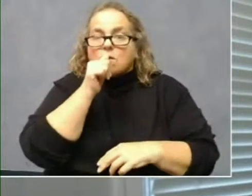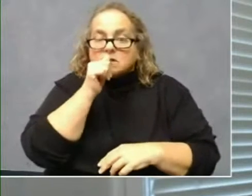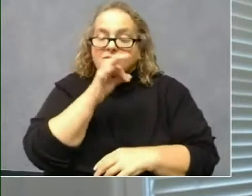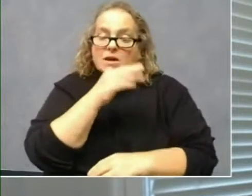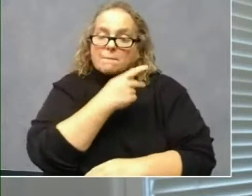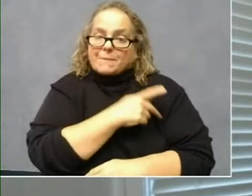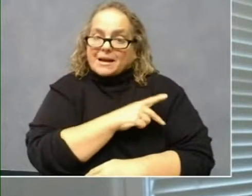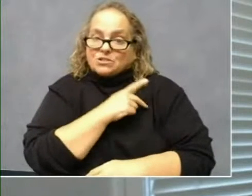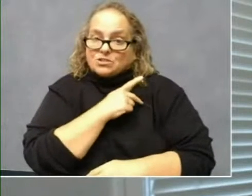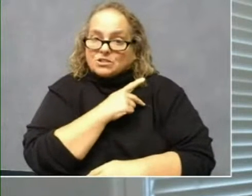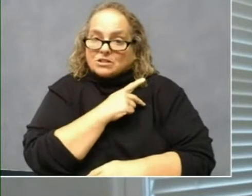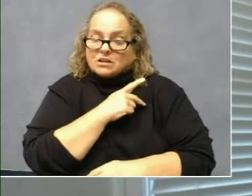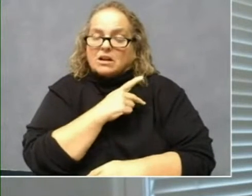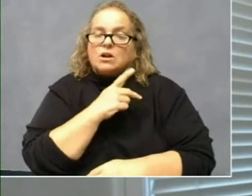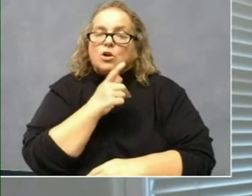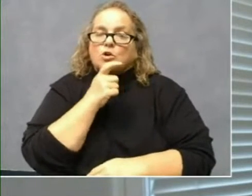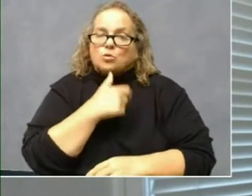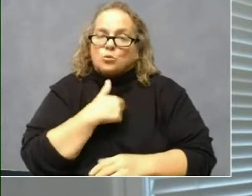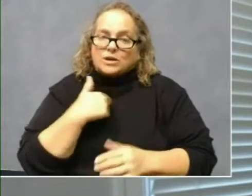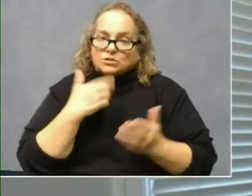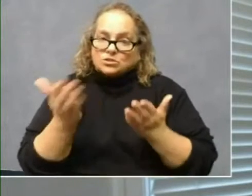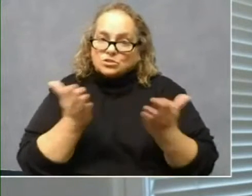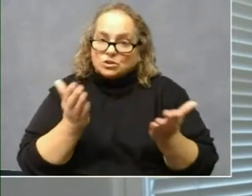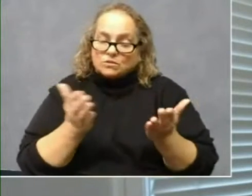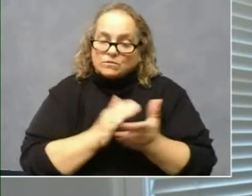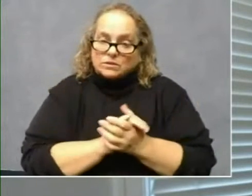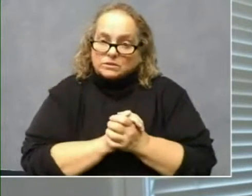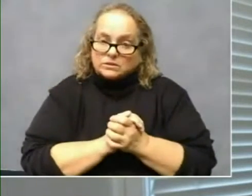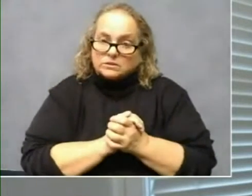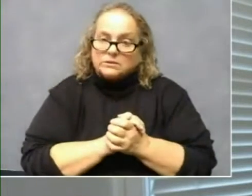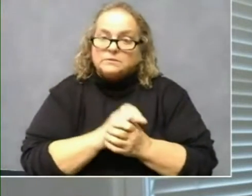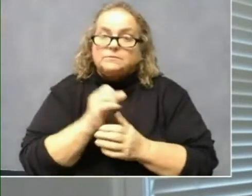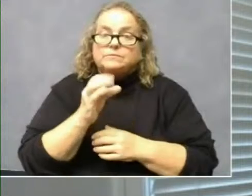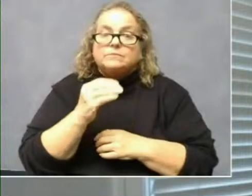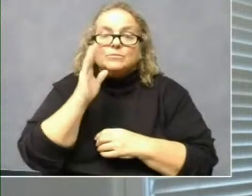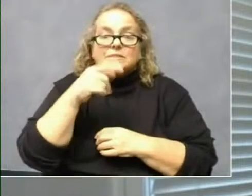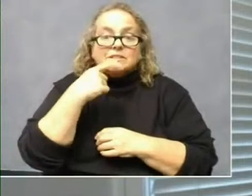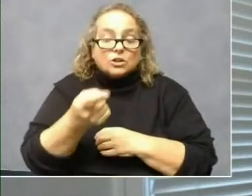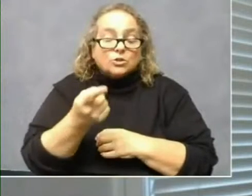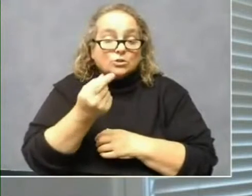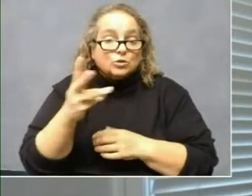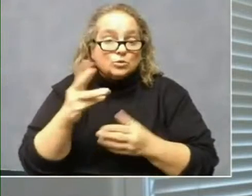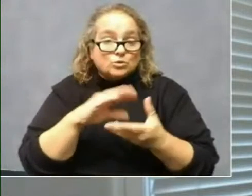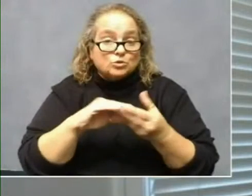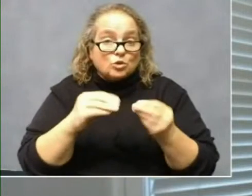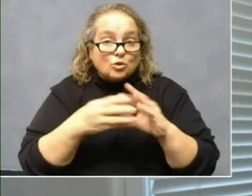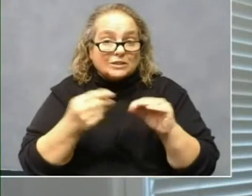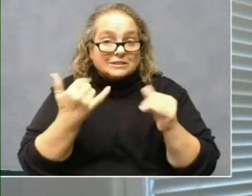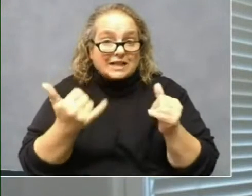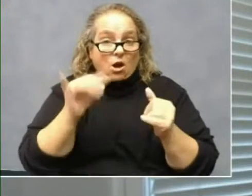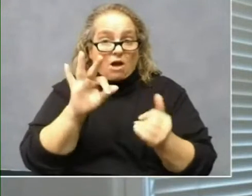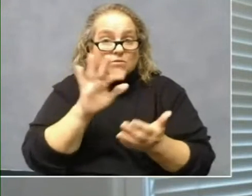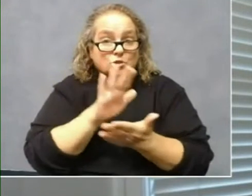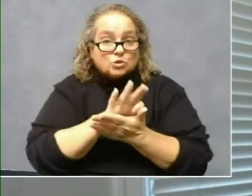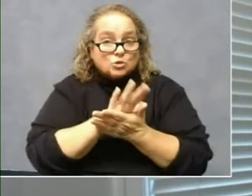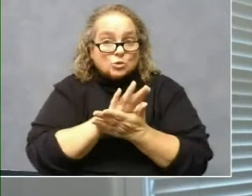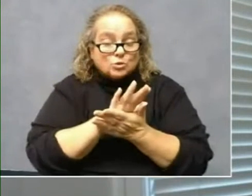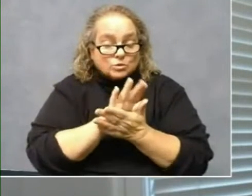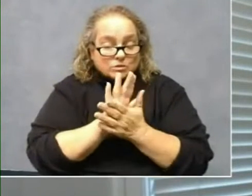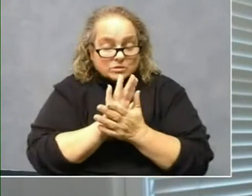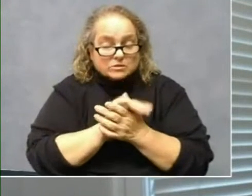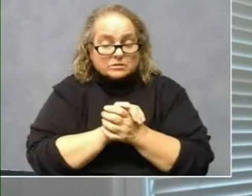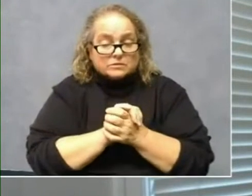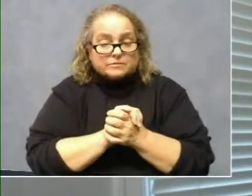as physicians and other clinicians. So I'm going to tell you a couple stories here for schools, and some of this will be hard to follow, but just track for